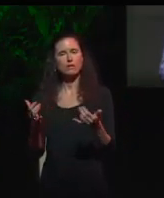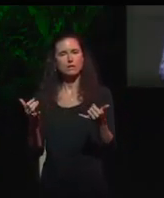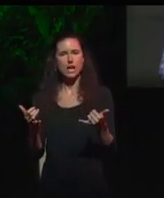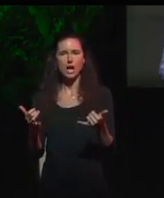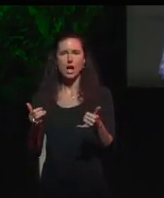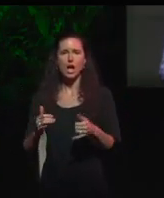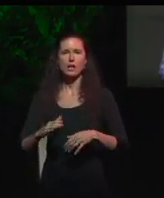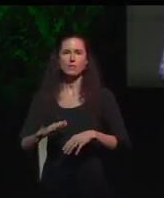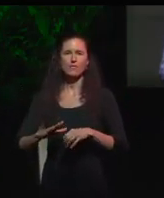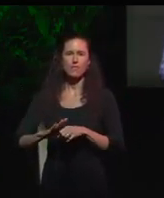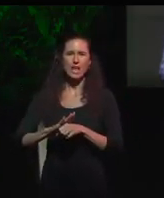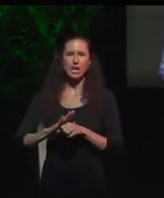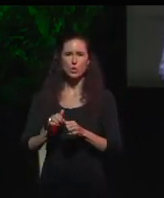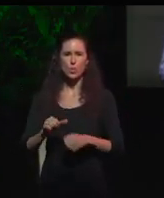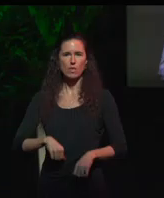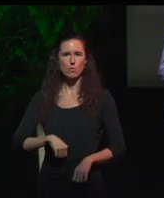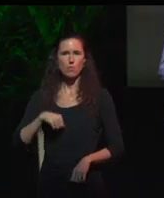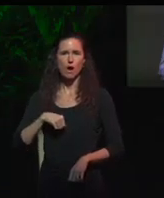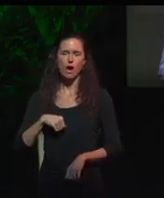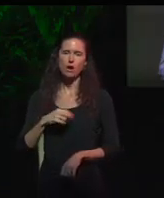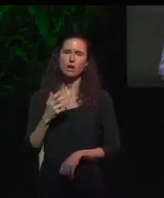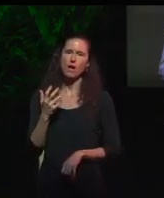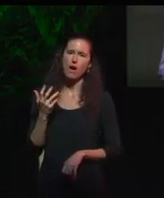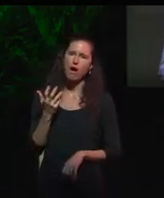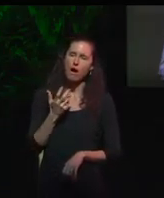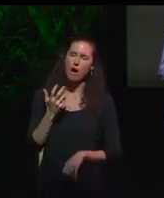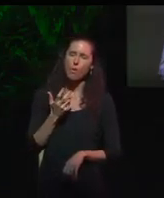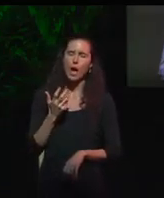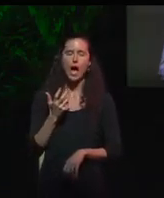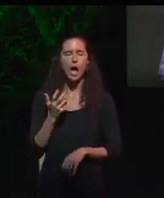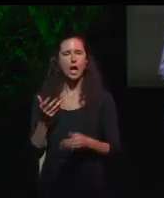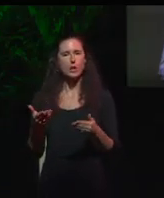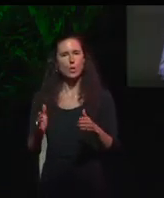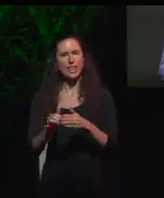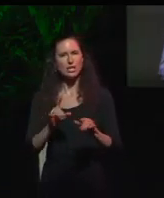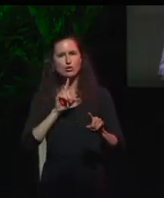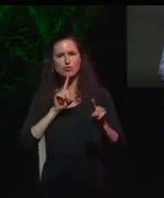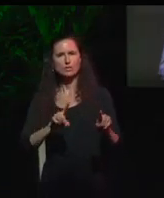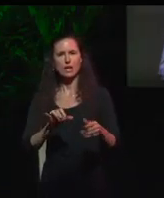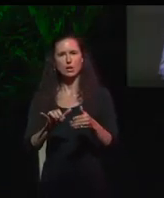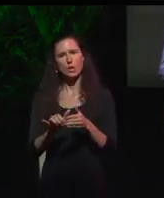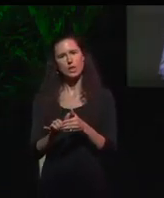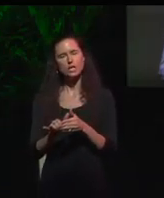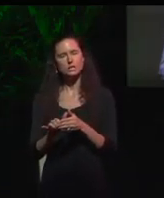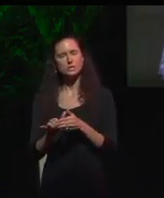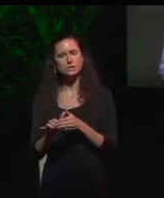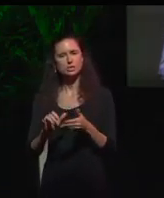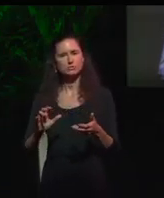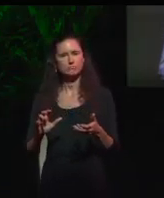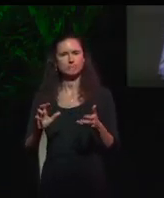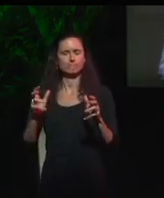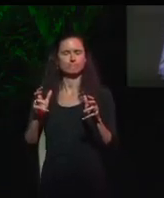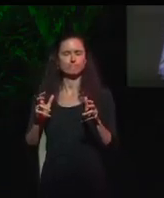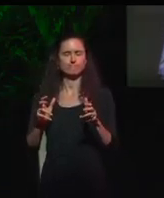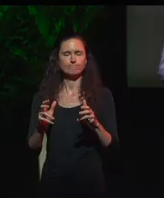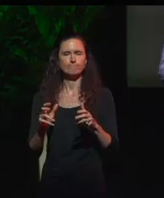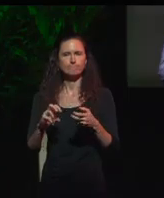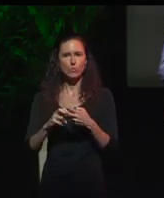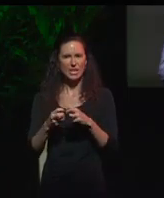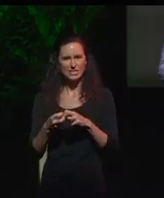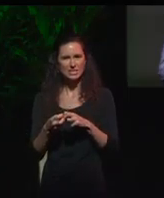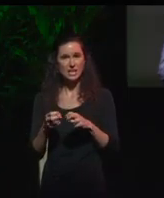with pride and awe at the way that you have responded to this crisis, individually and